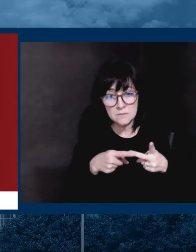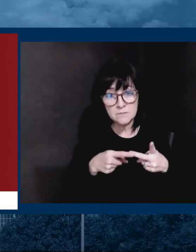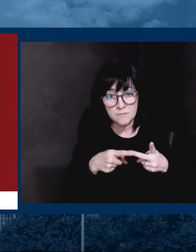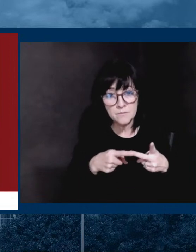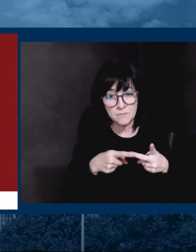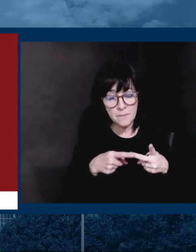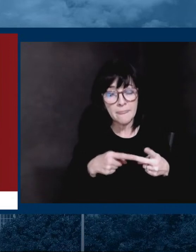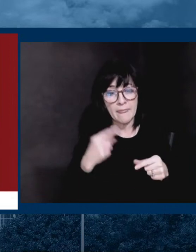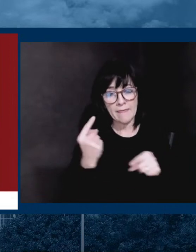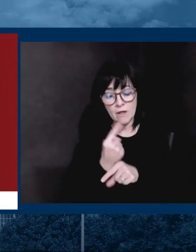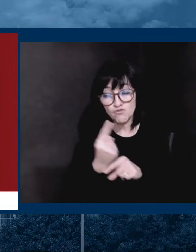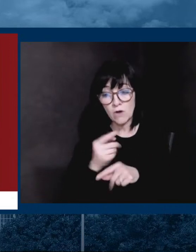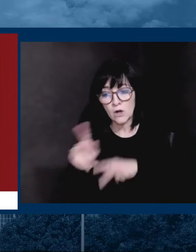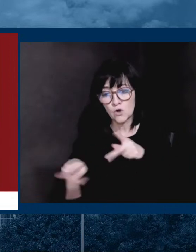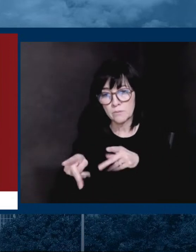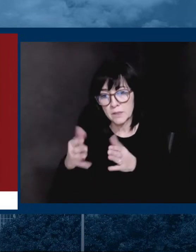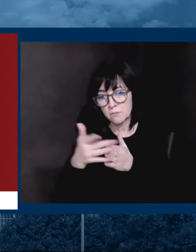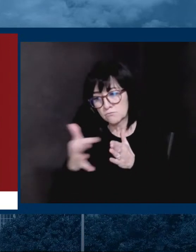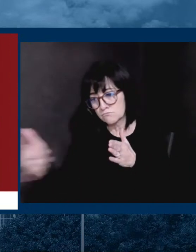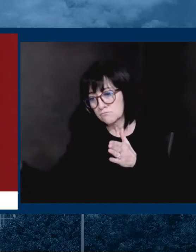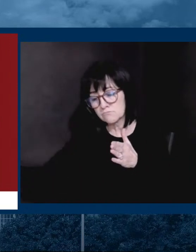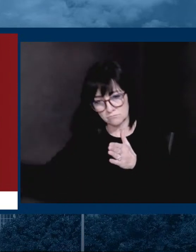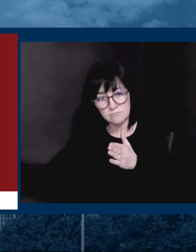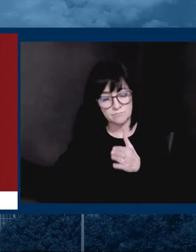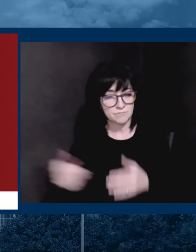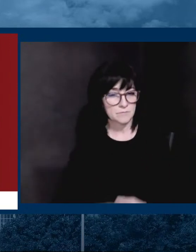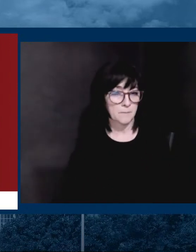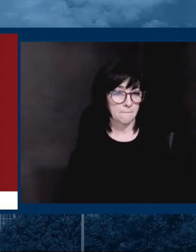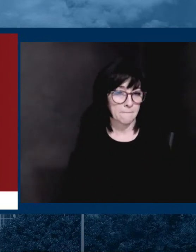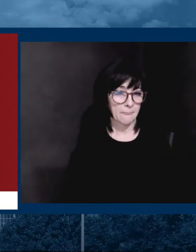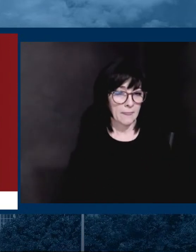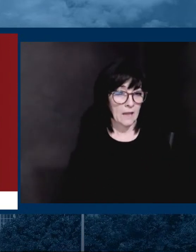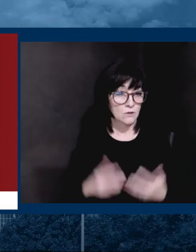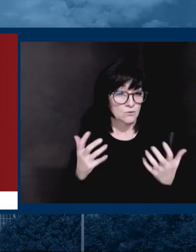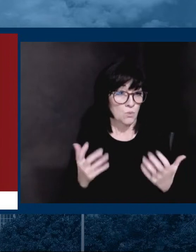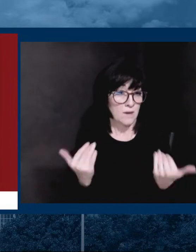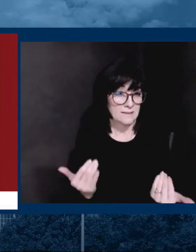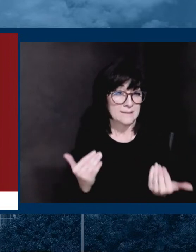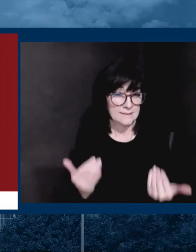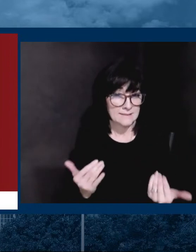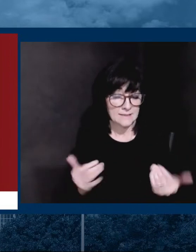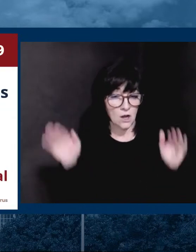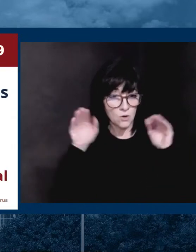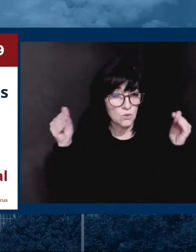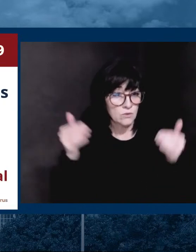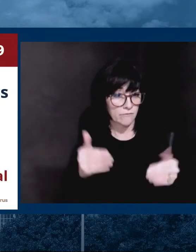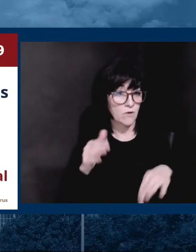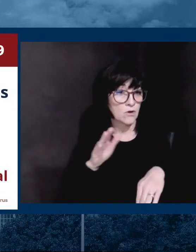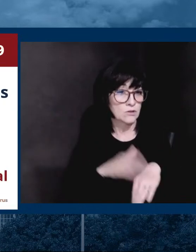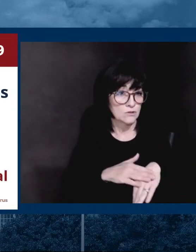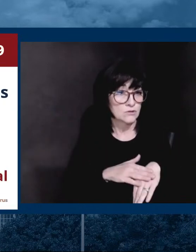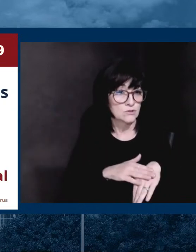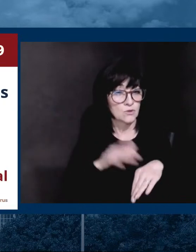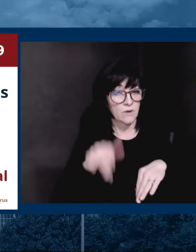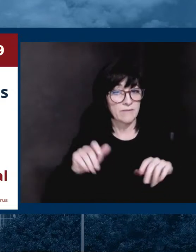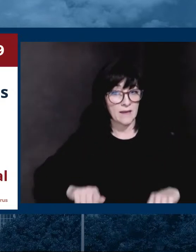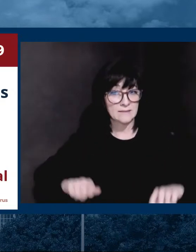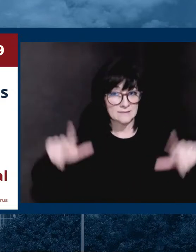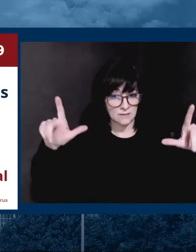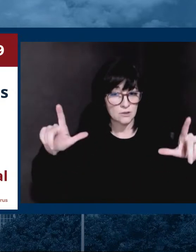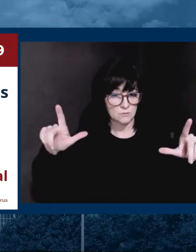regular citizens after that. So let's move over to the data dashboard to start off, and then we'll